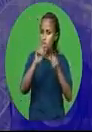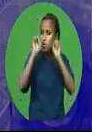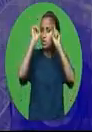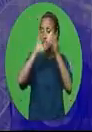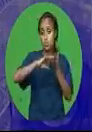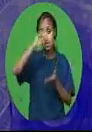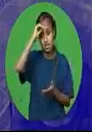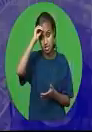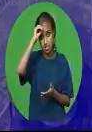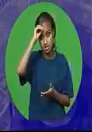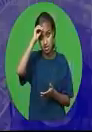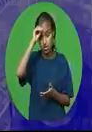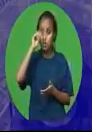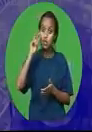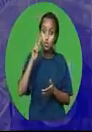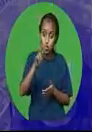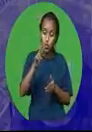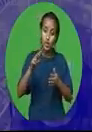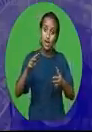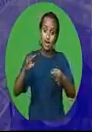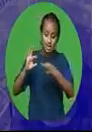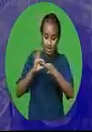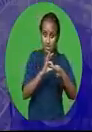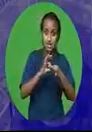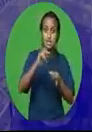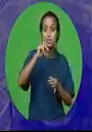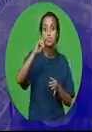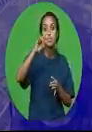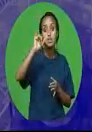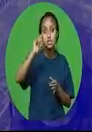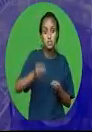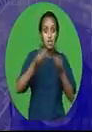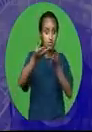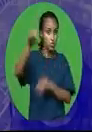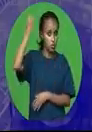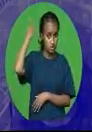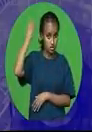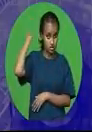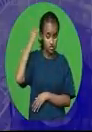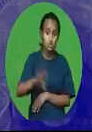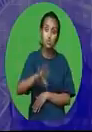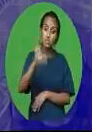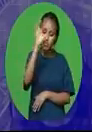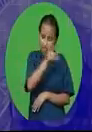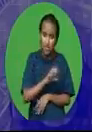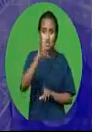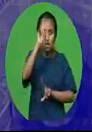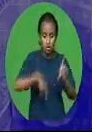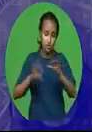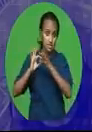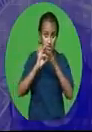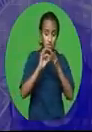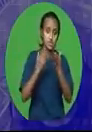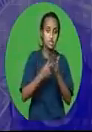lesson. Two intersecting prisms are given on the screen. Find the line of intersection of